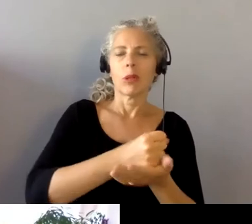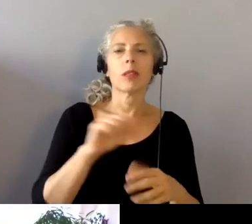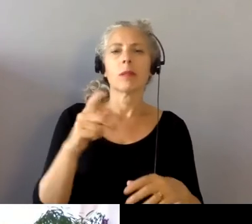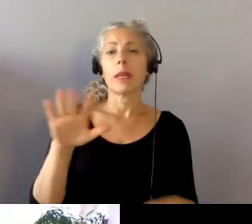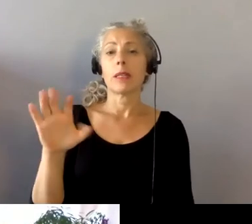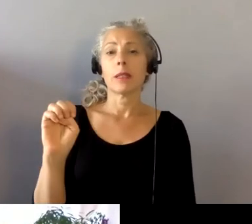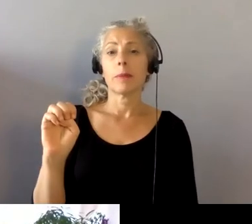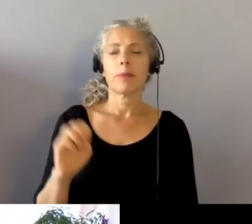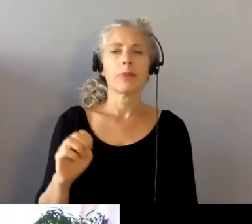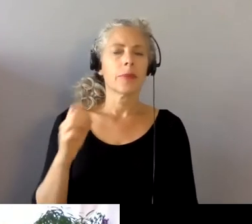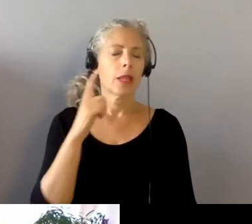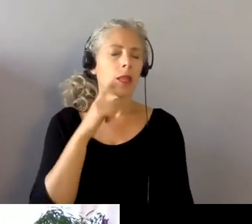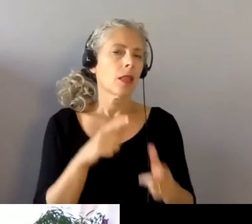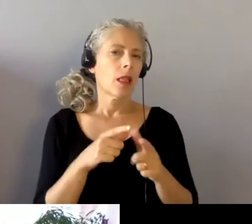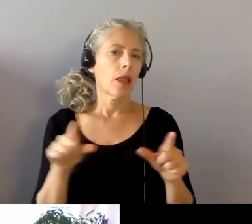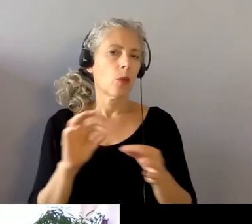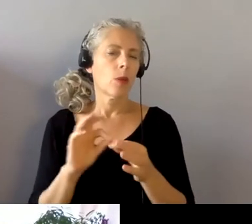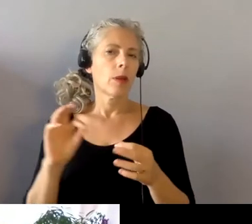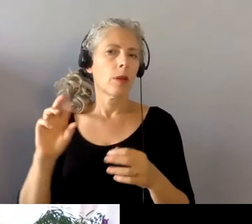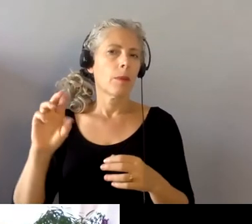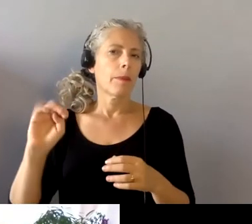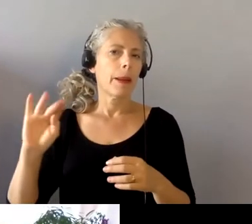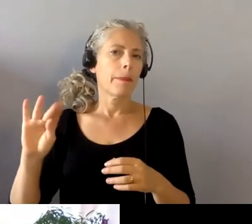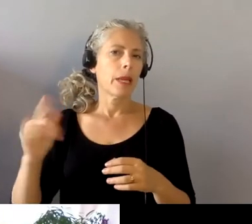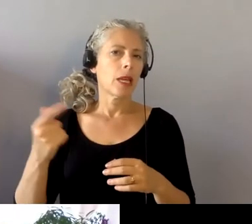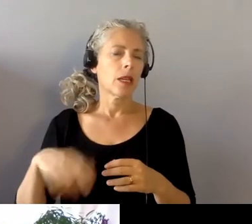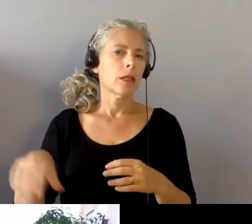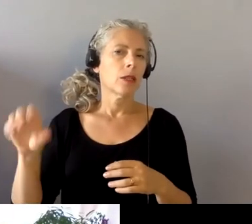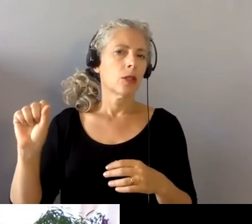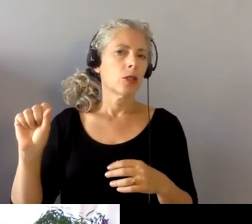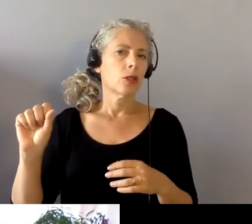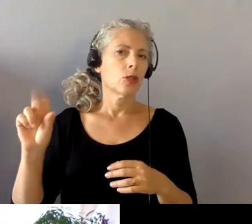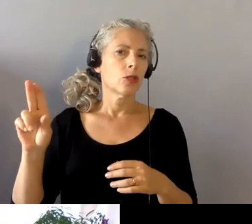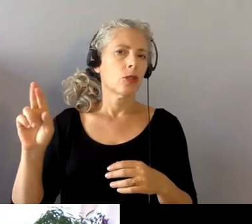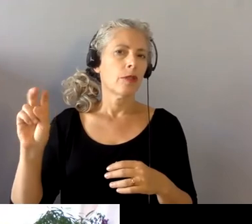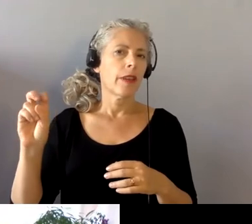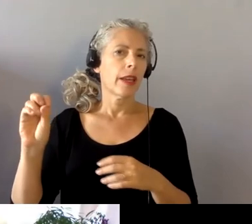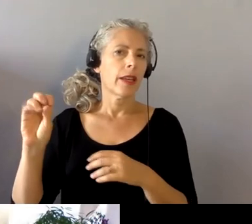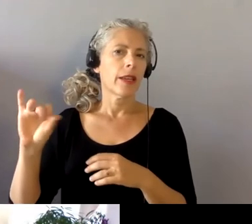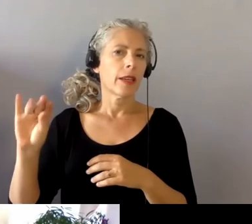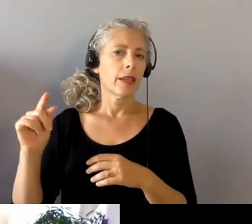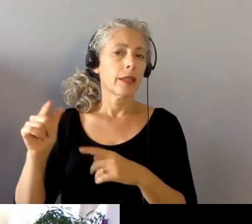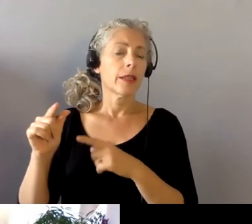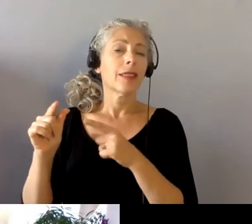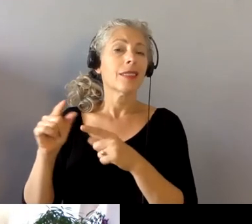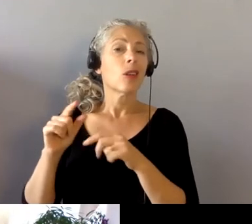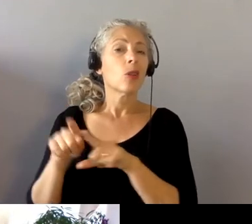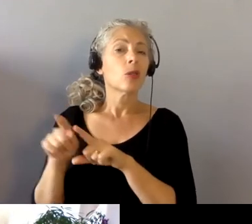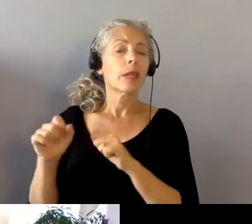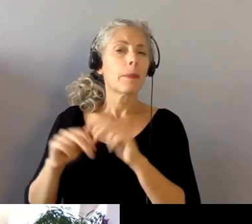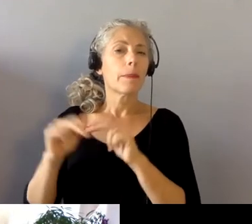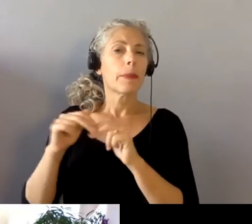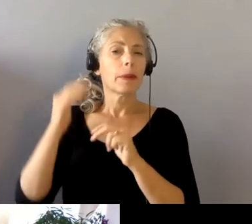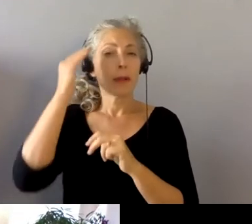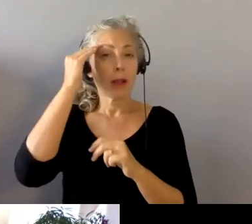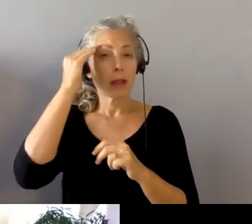that the language around map making and surveying is also a form of knowledge building too. And there, and it's a form of,